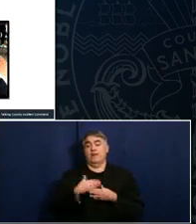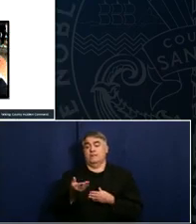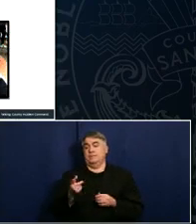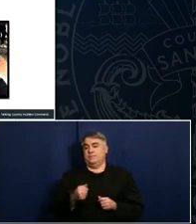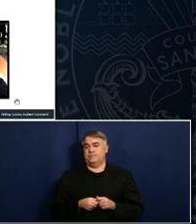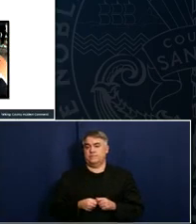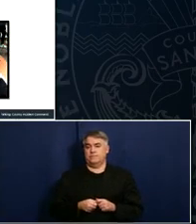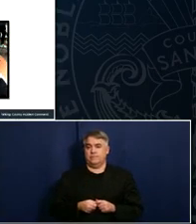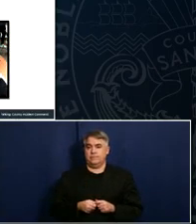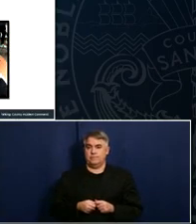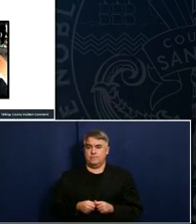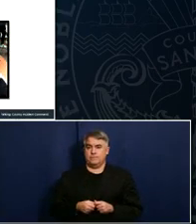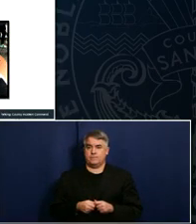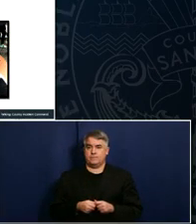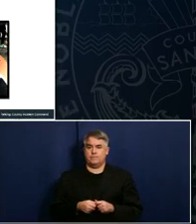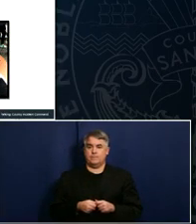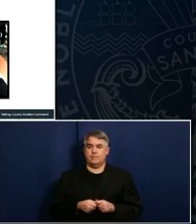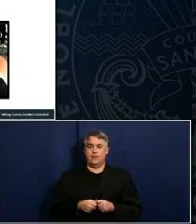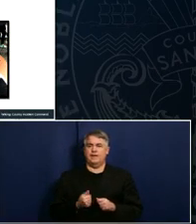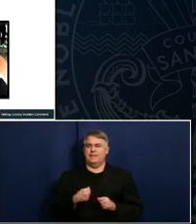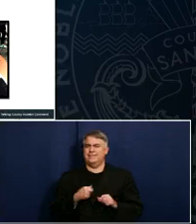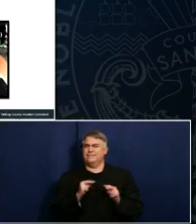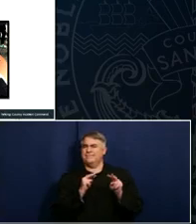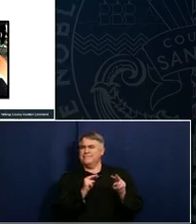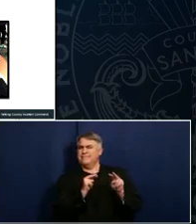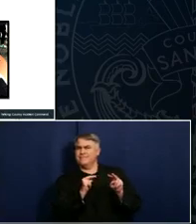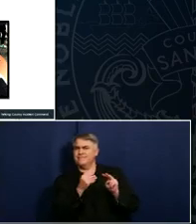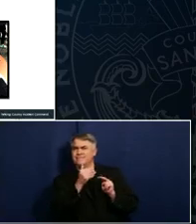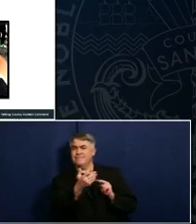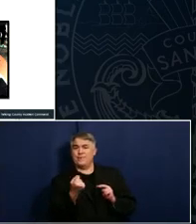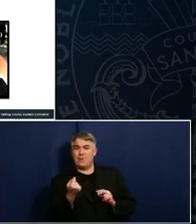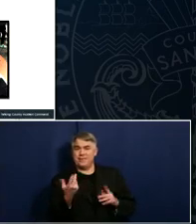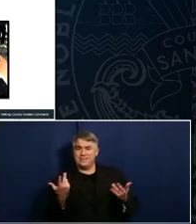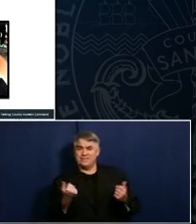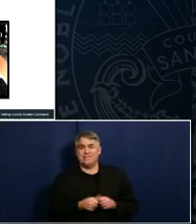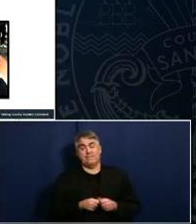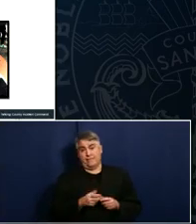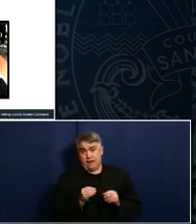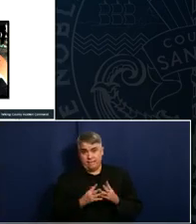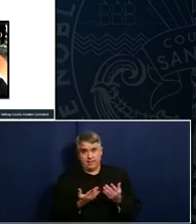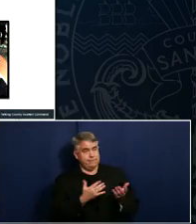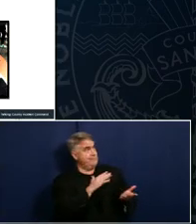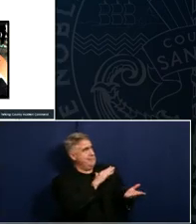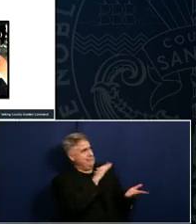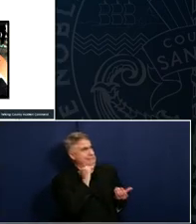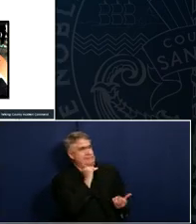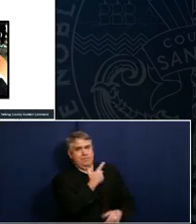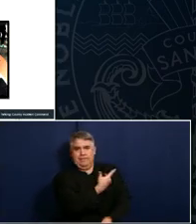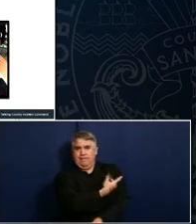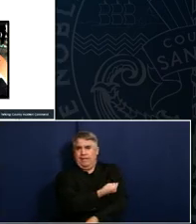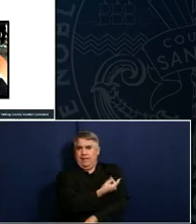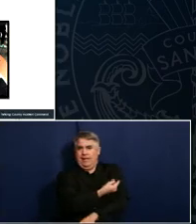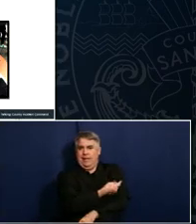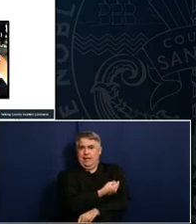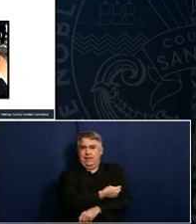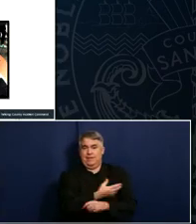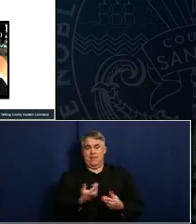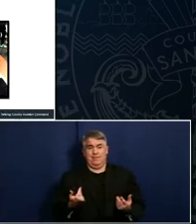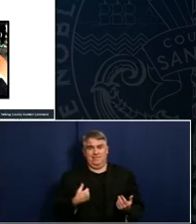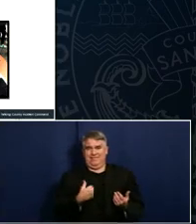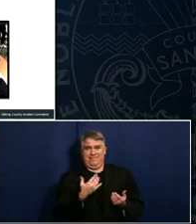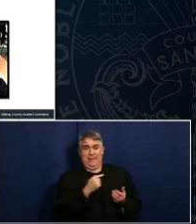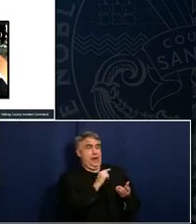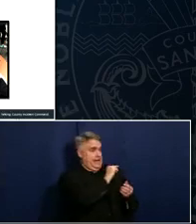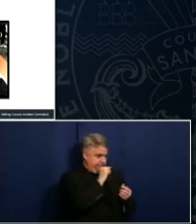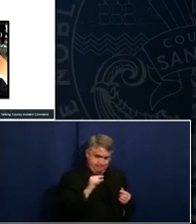And so looking ahead, clearly vaccine. So we are at the mercy of what we receive through our